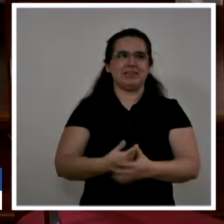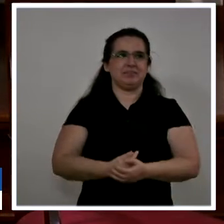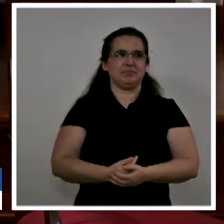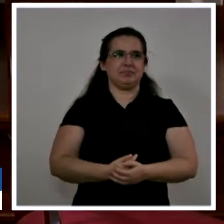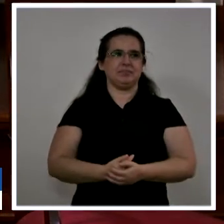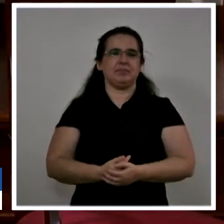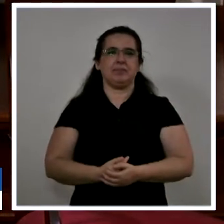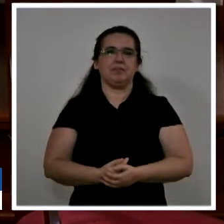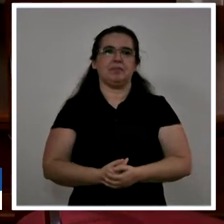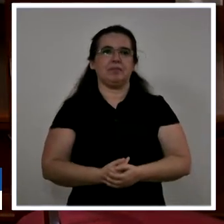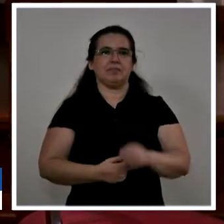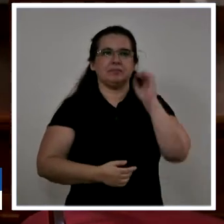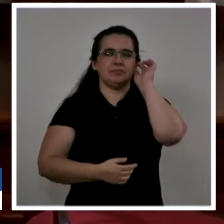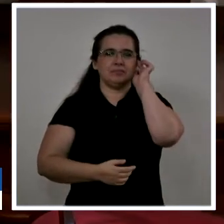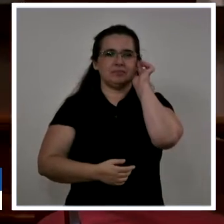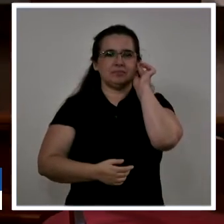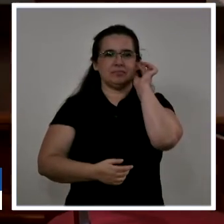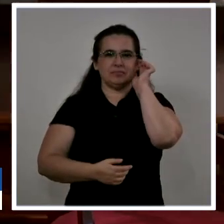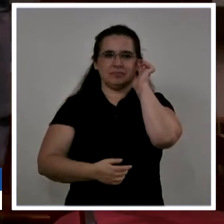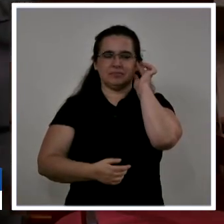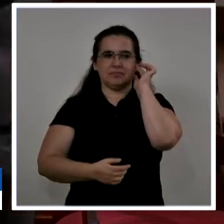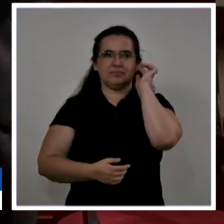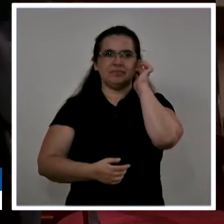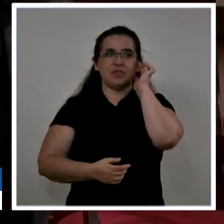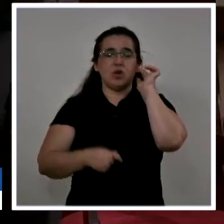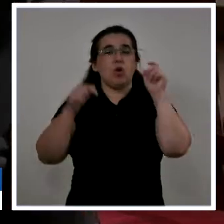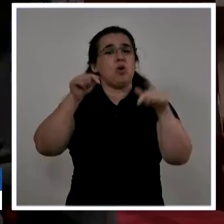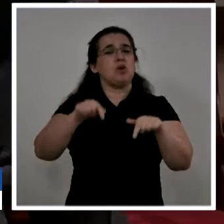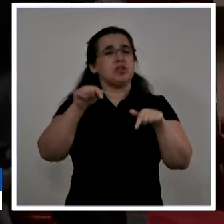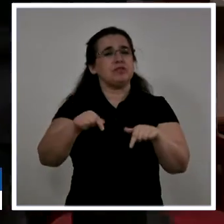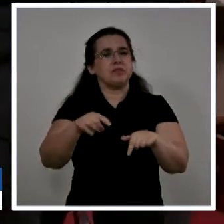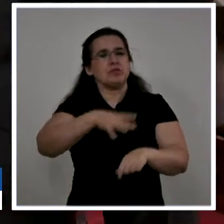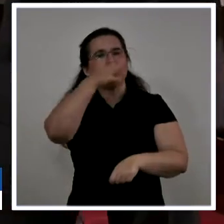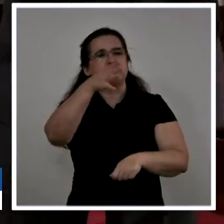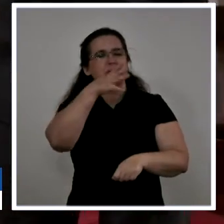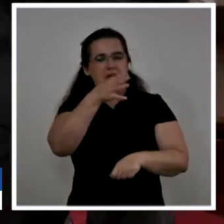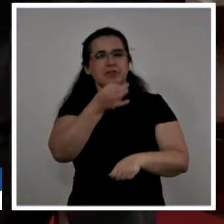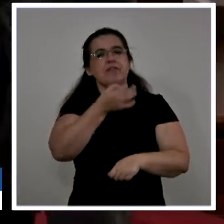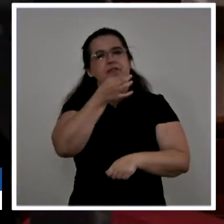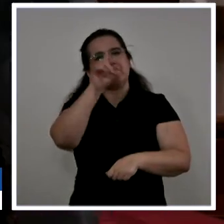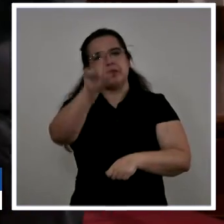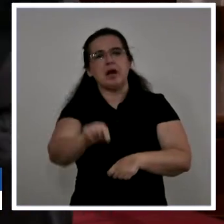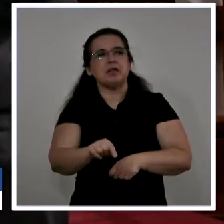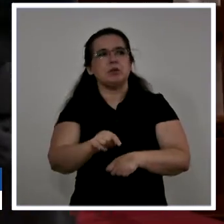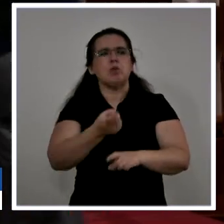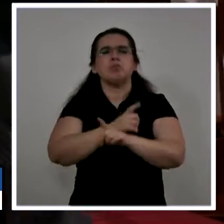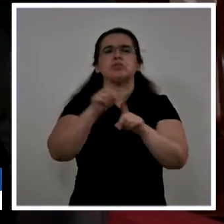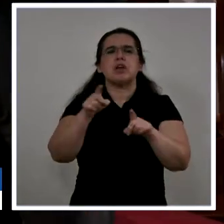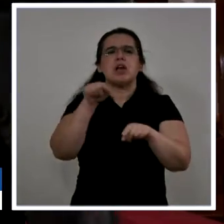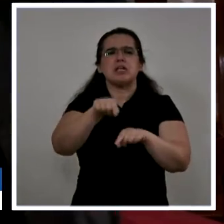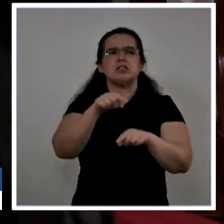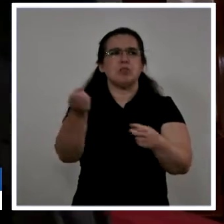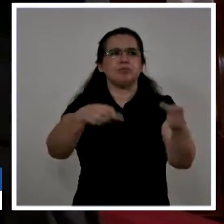explain today why that and things similar to that happen. We're going to understand that. Hoje vamos explicar e vamos falar sobre porque é que estas coisas como